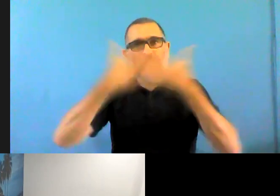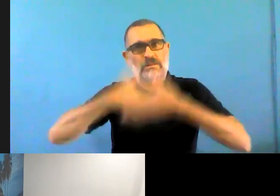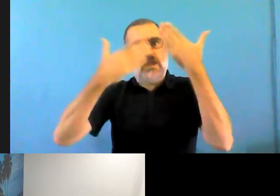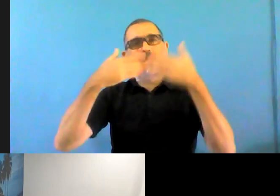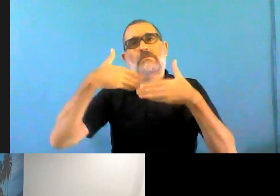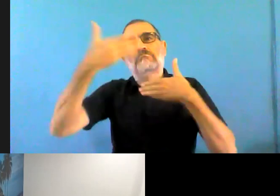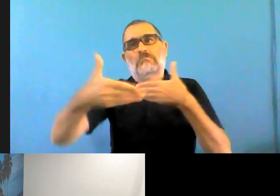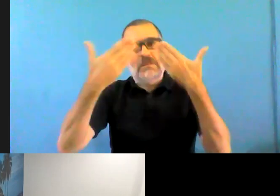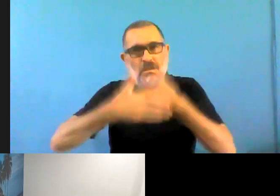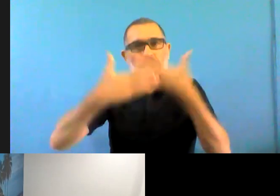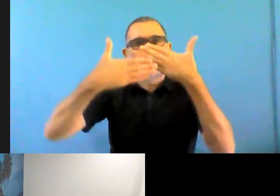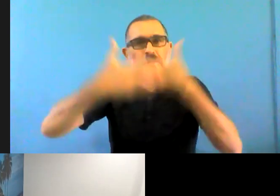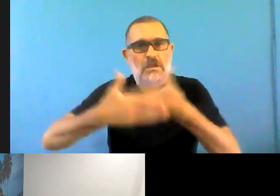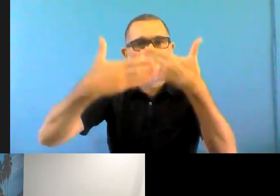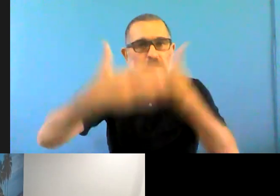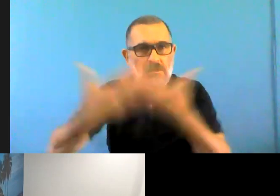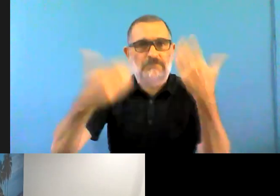Thank you.